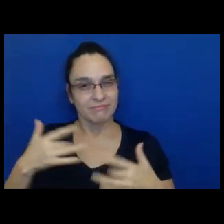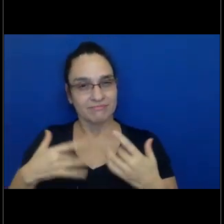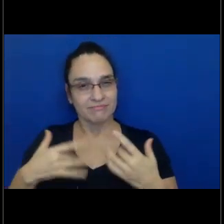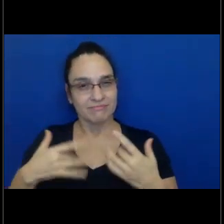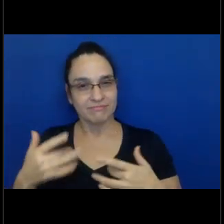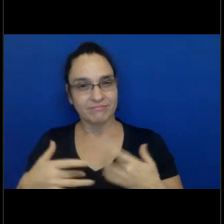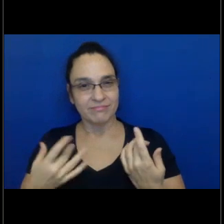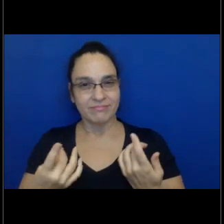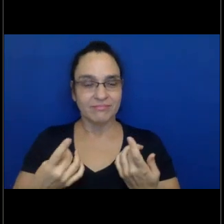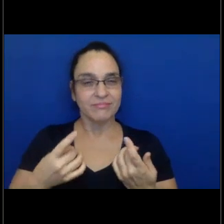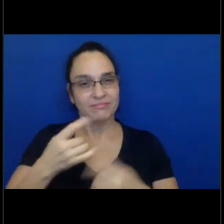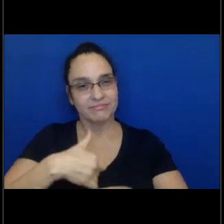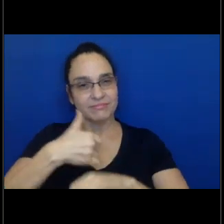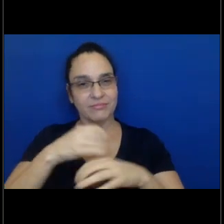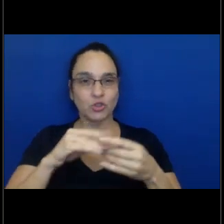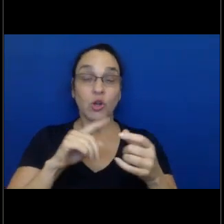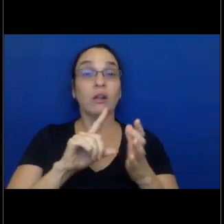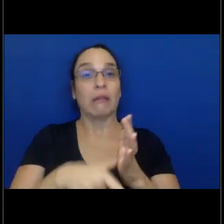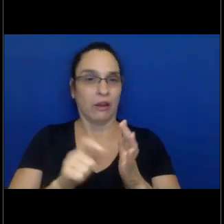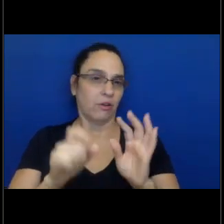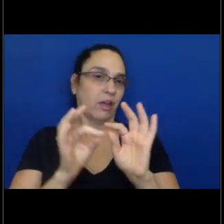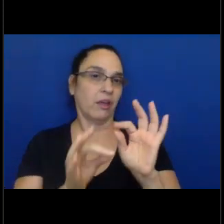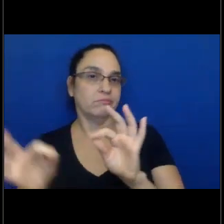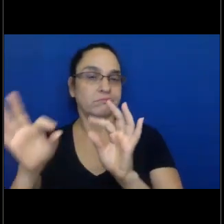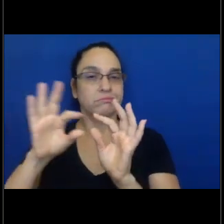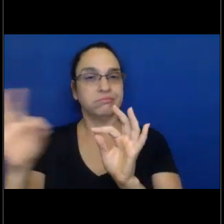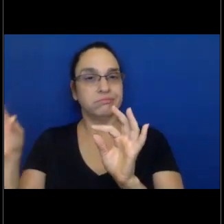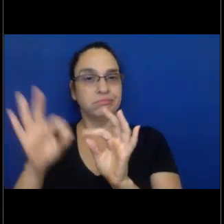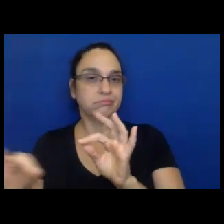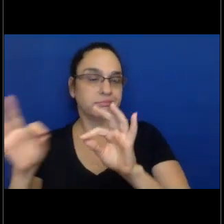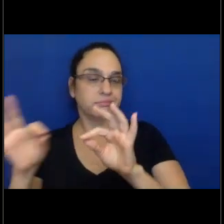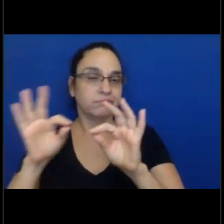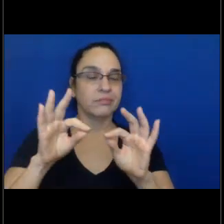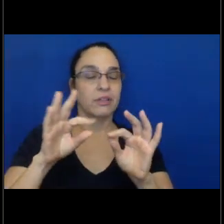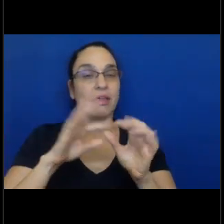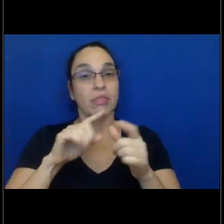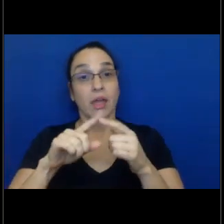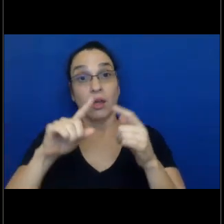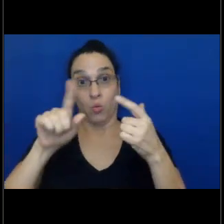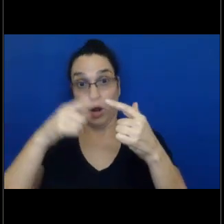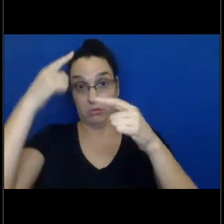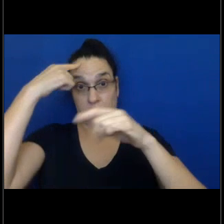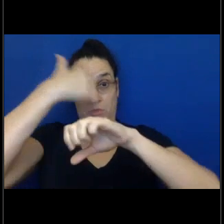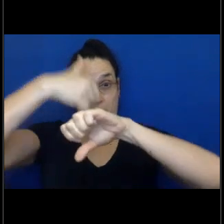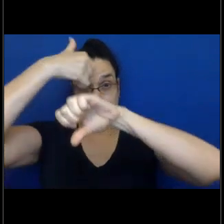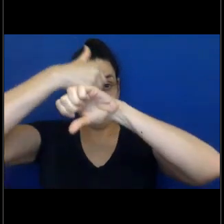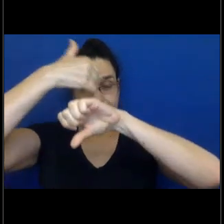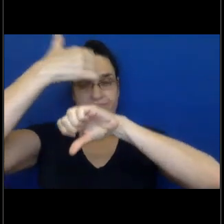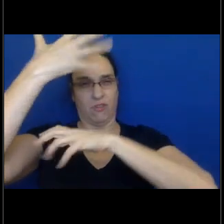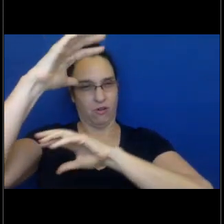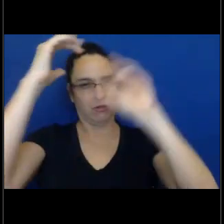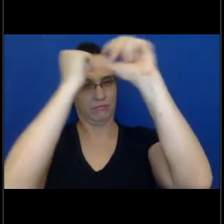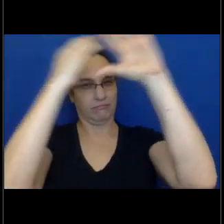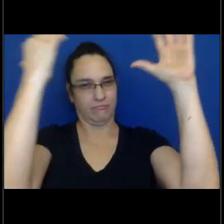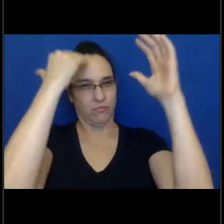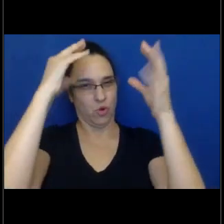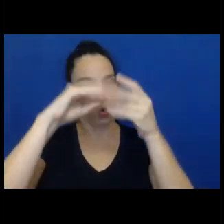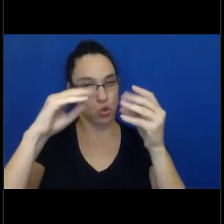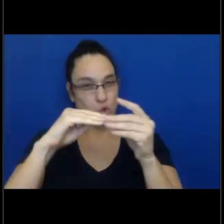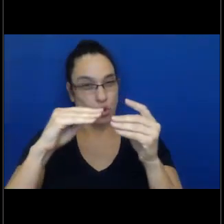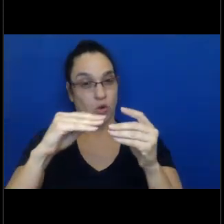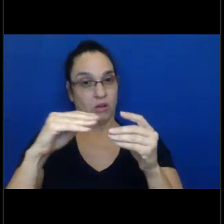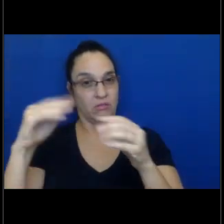refine the script. Once the flow of the story is clear in your head, I think that's when writing begins. This